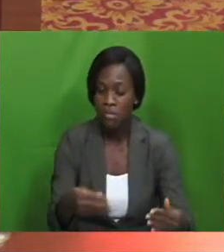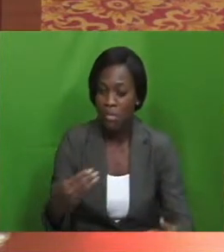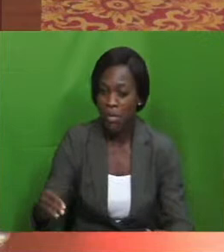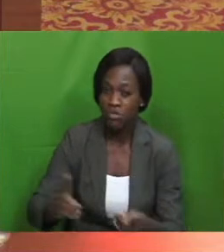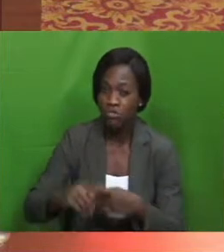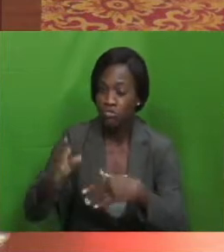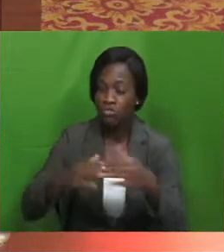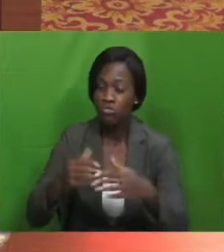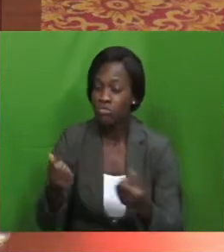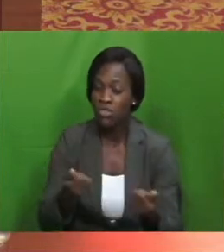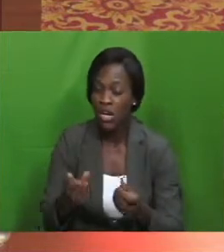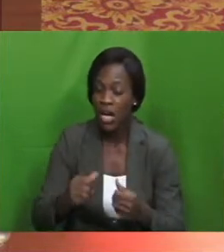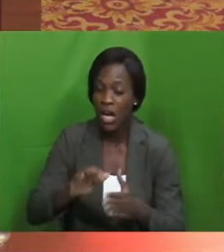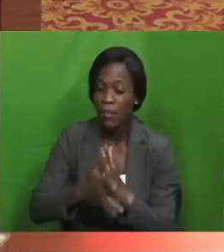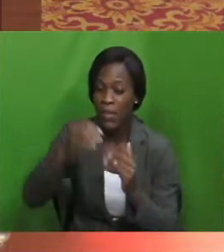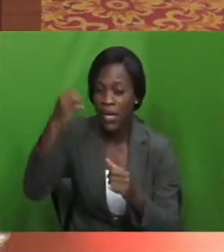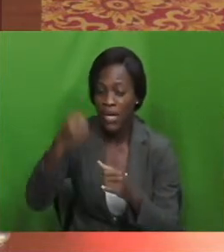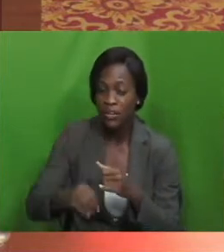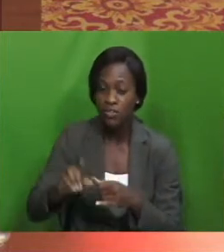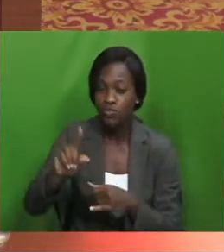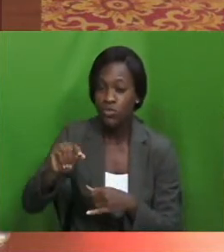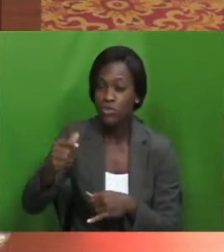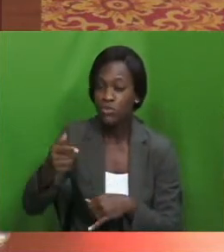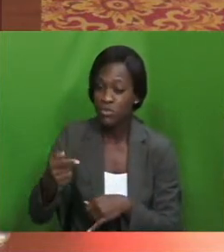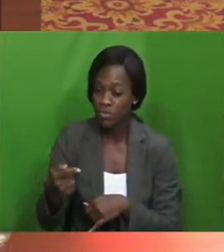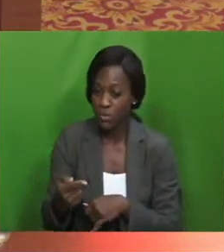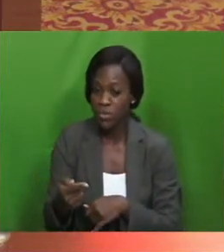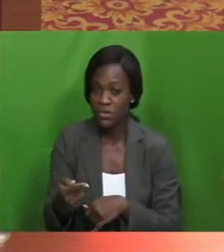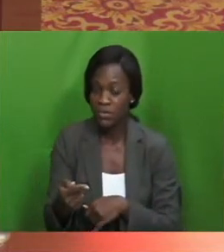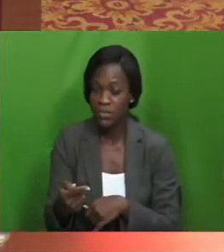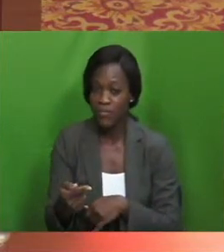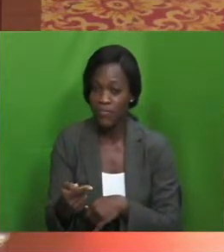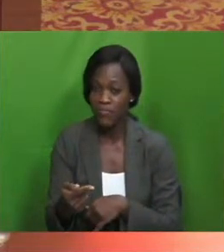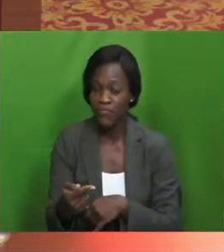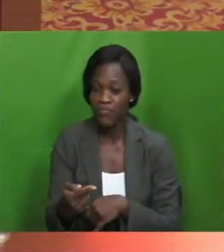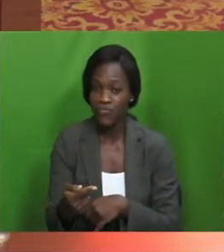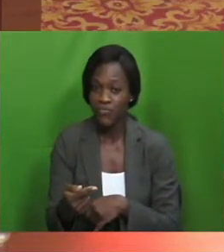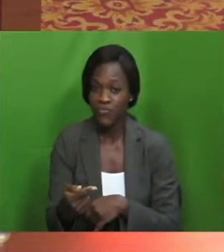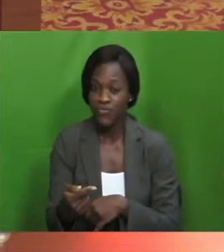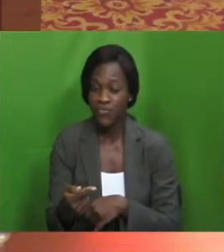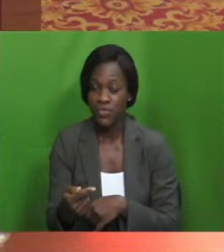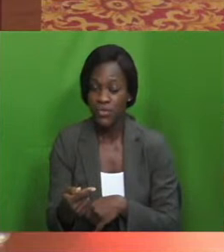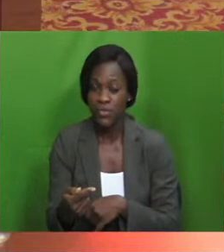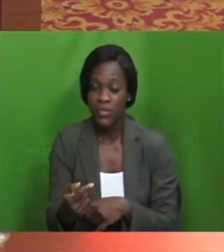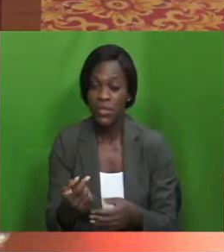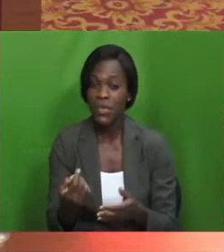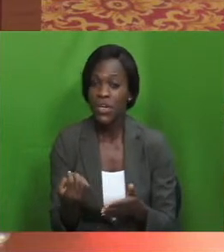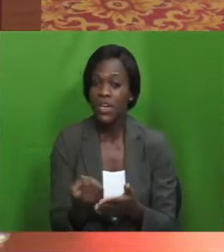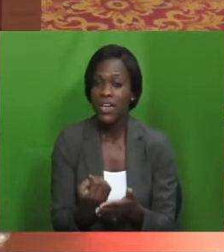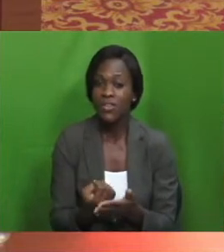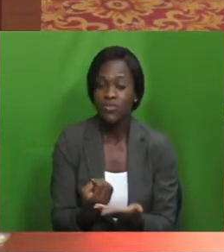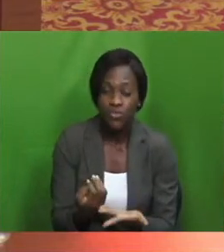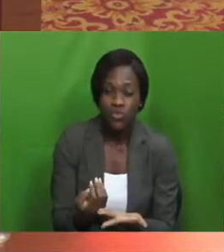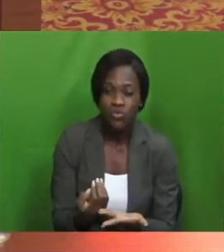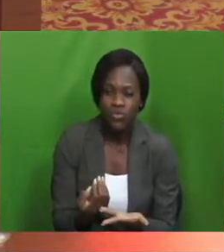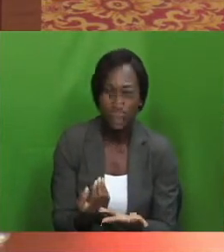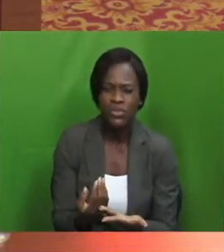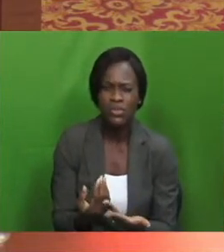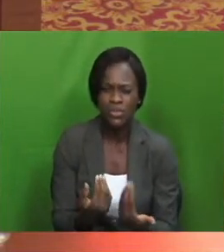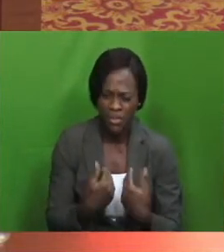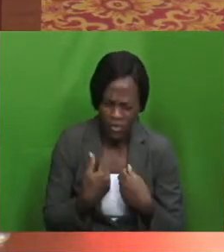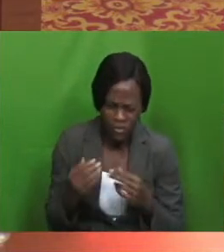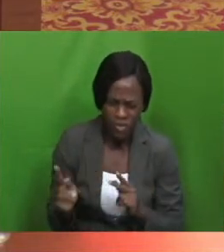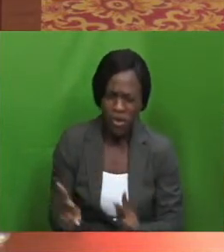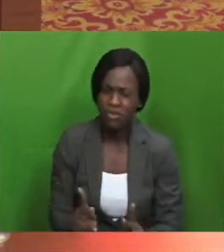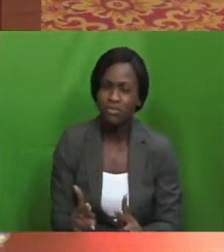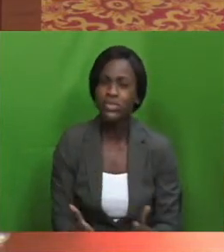end of 2021. An economy, Mr. Speaker, that is in tatters, an economy that